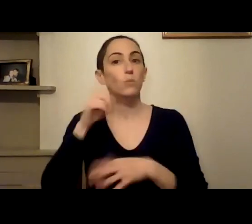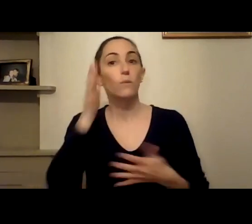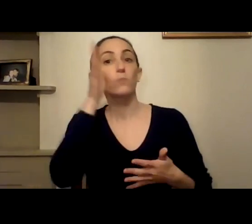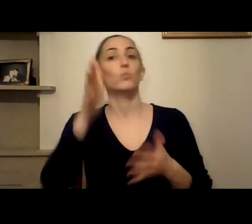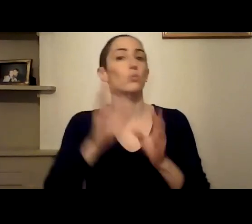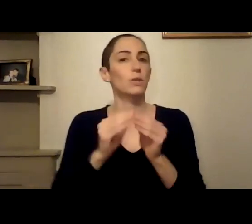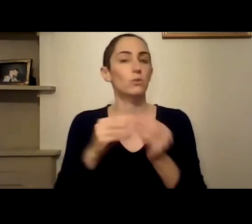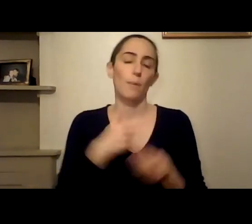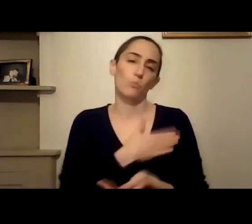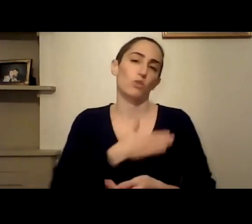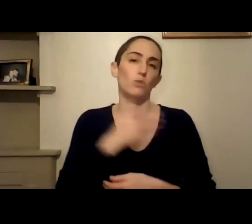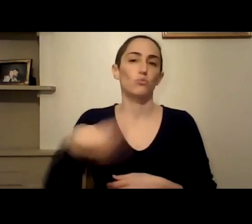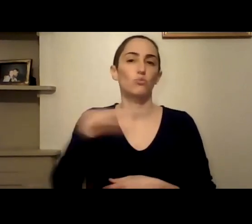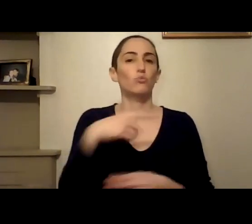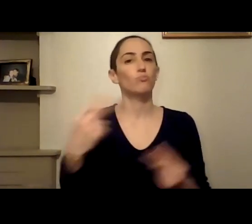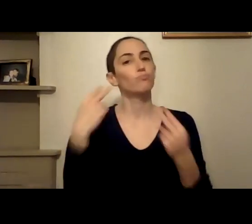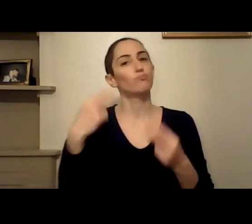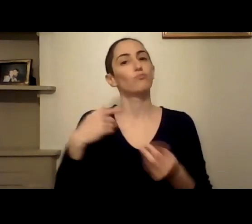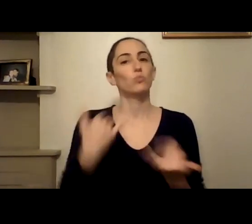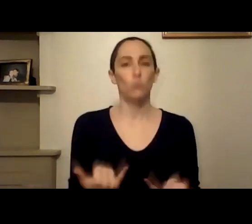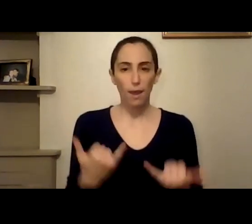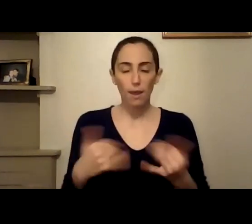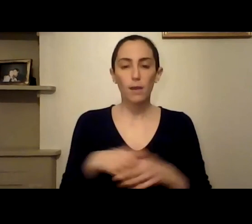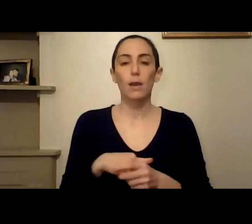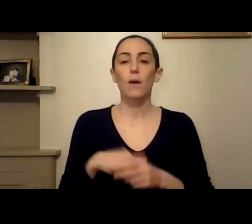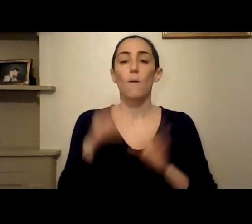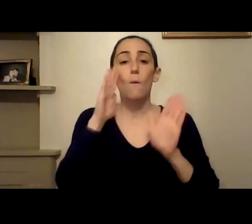us today. I hope that you have a wonderful